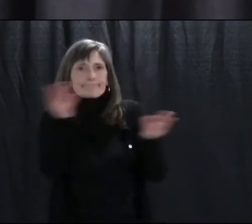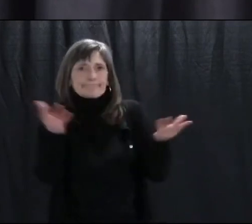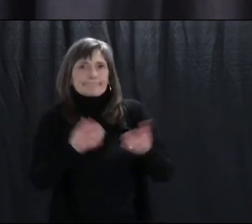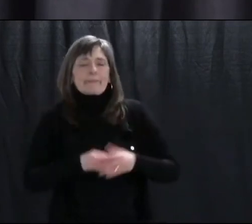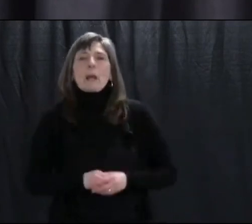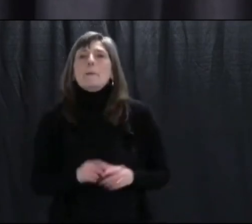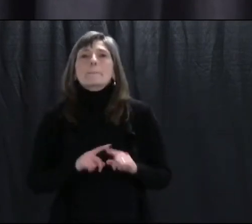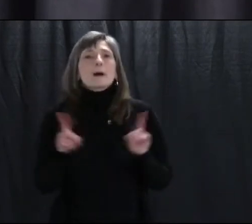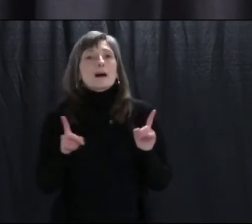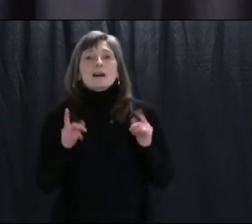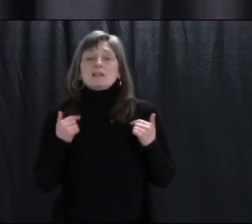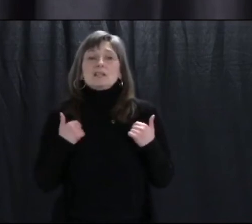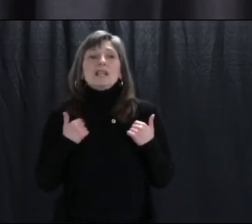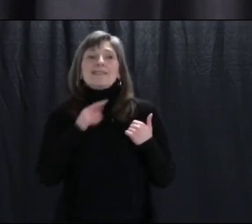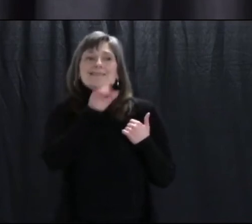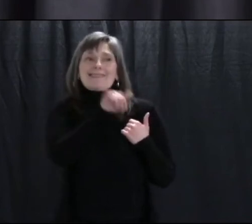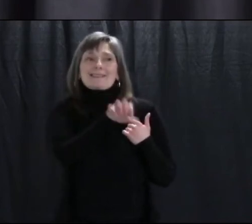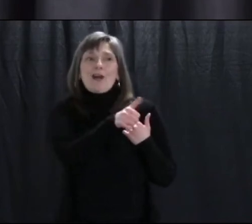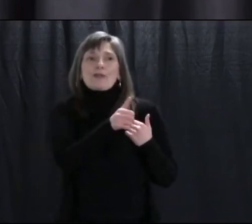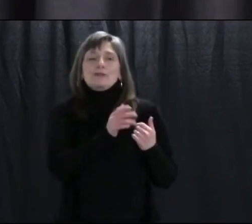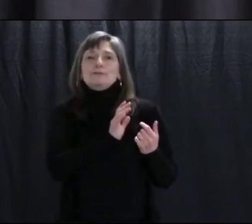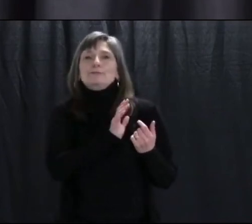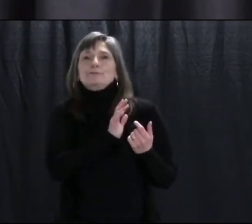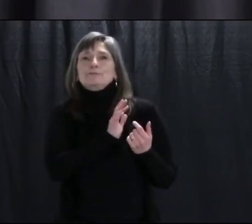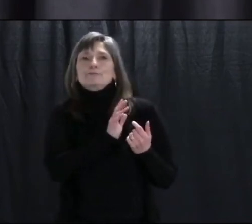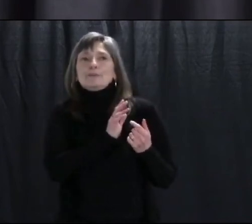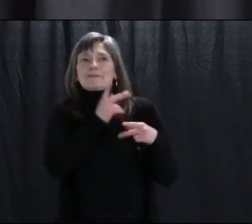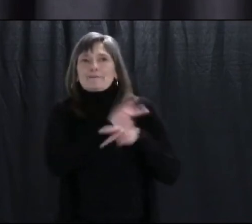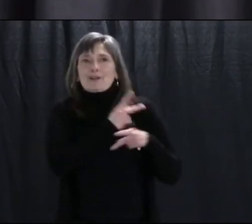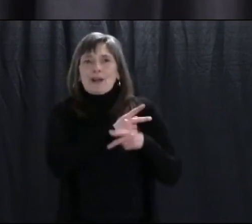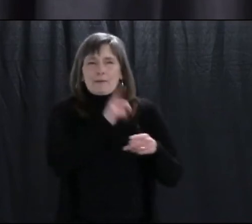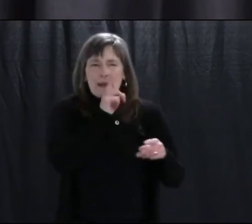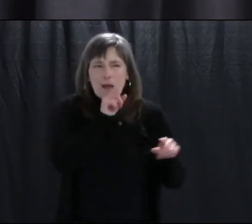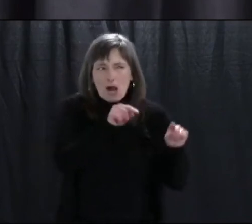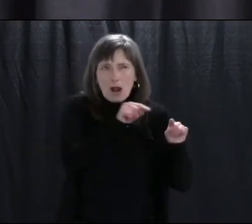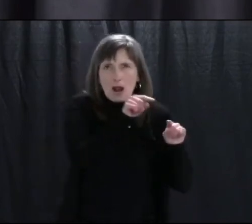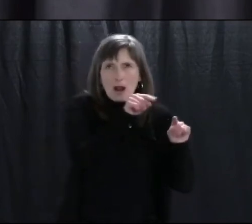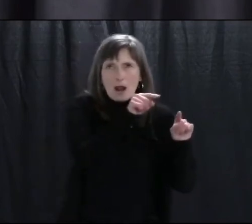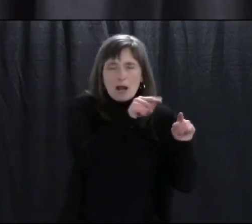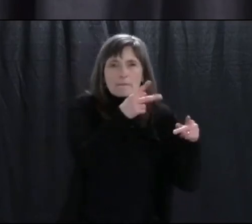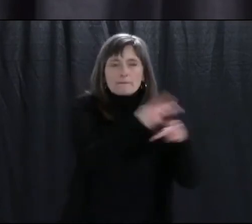again, it's people joining dots that we don't provide.